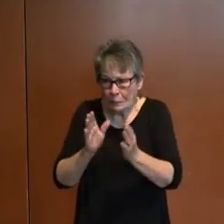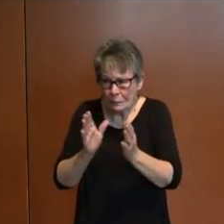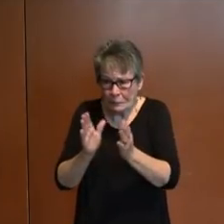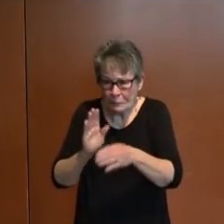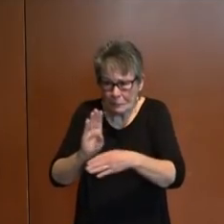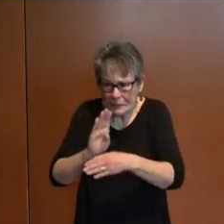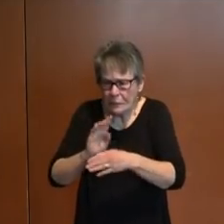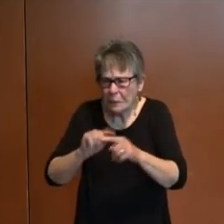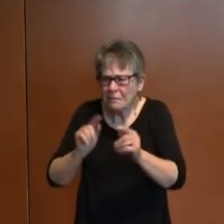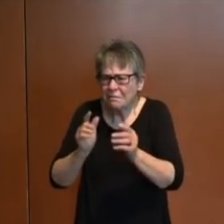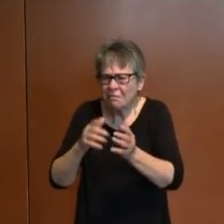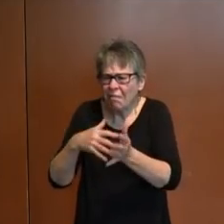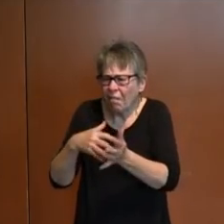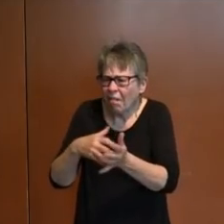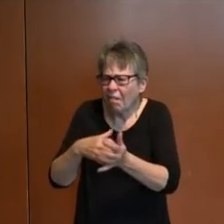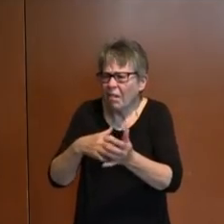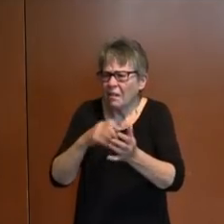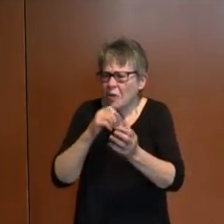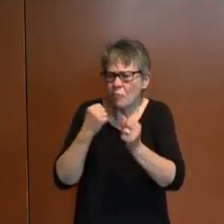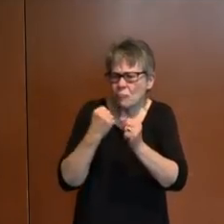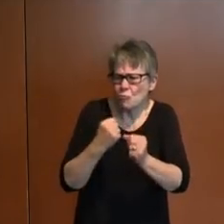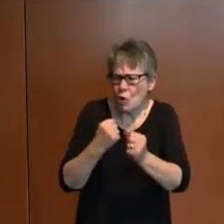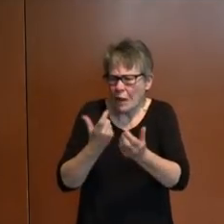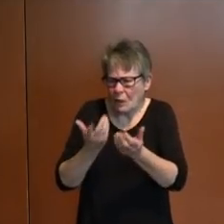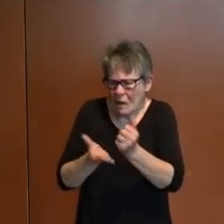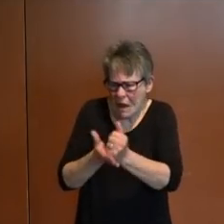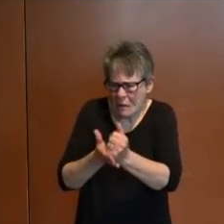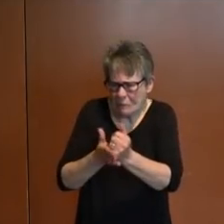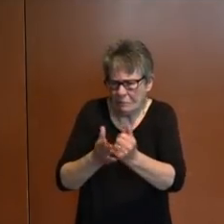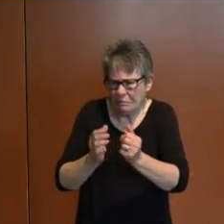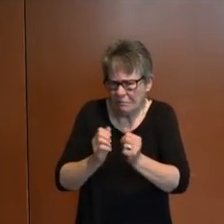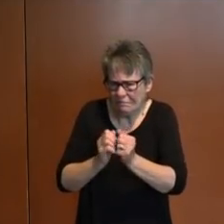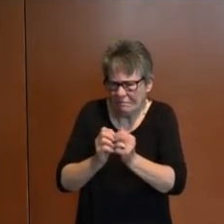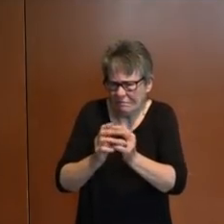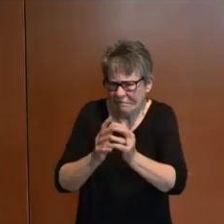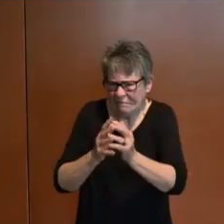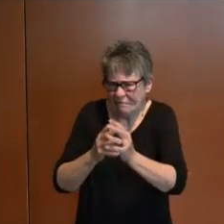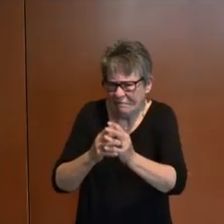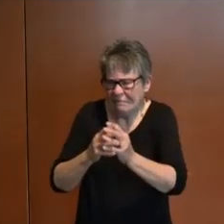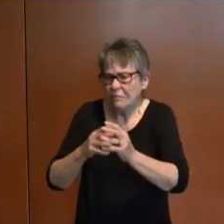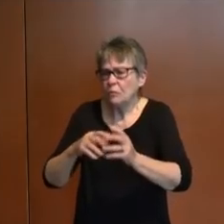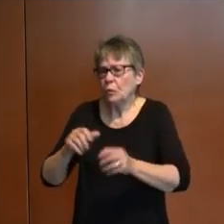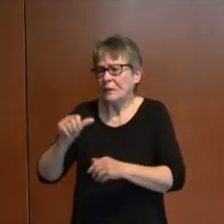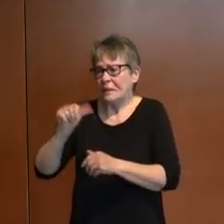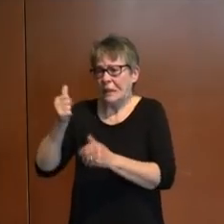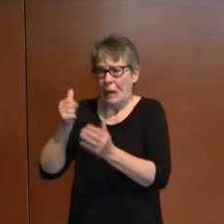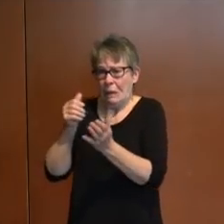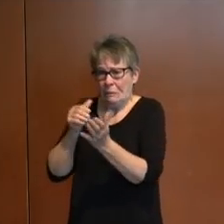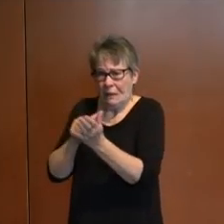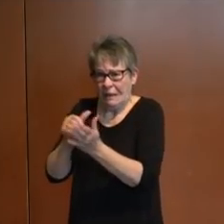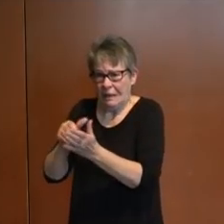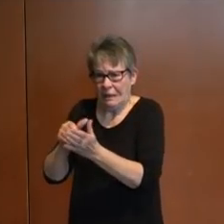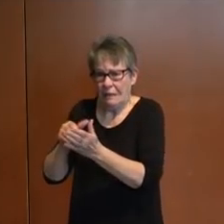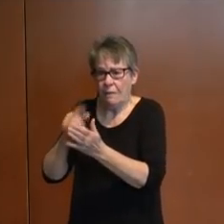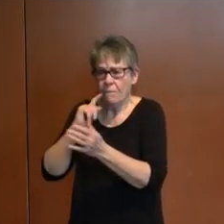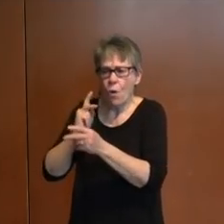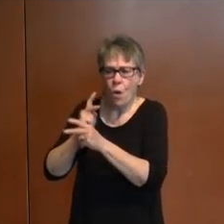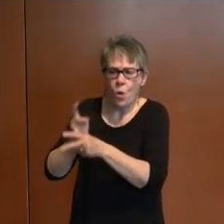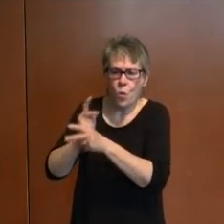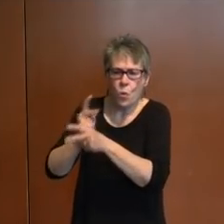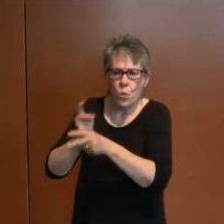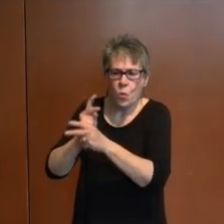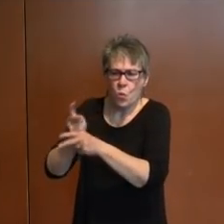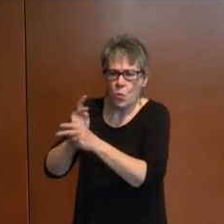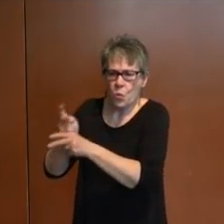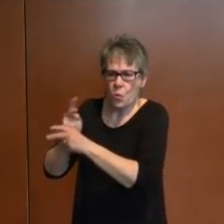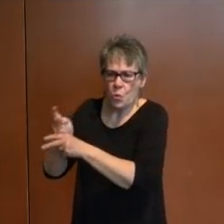medium-sized enterprises who need direct financial support, greater support for private sector lenders, in particular community-based